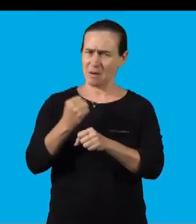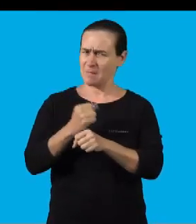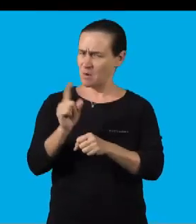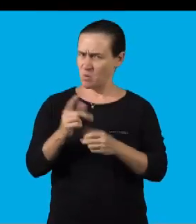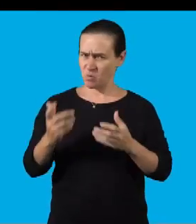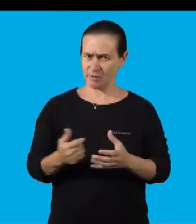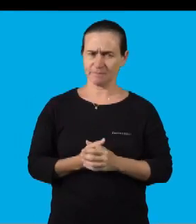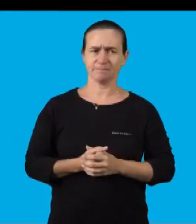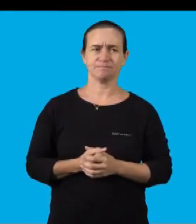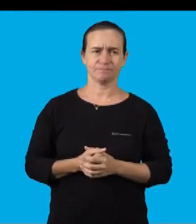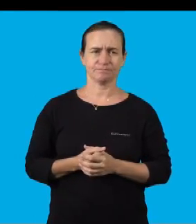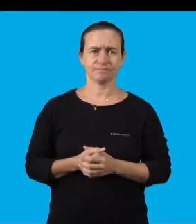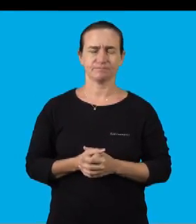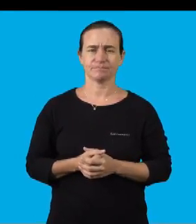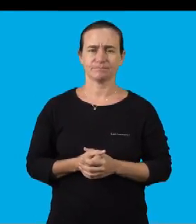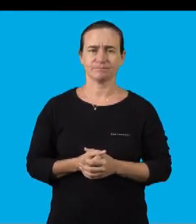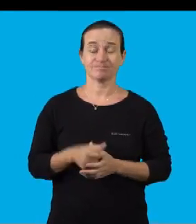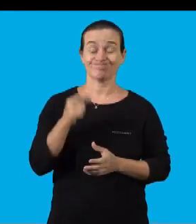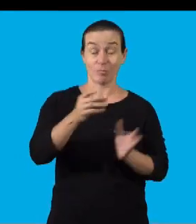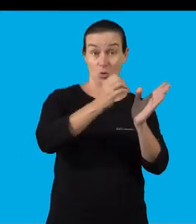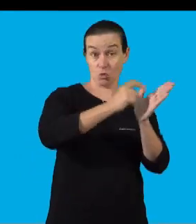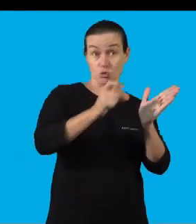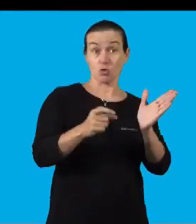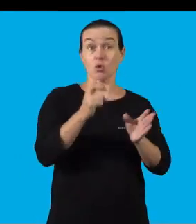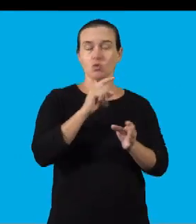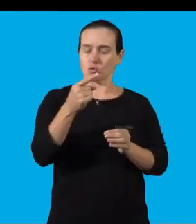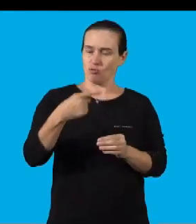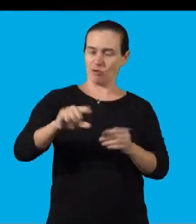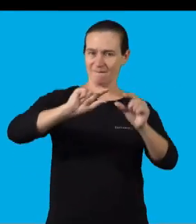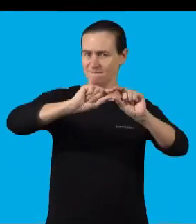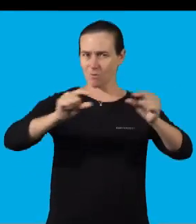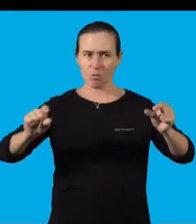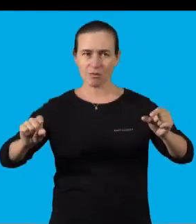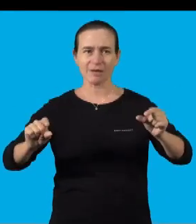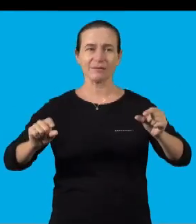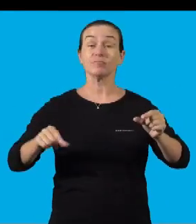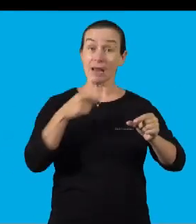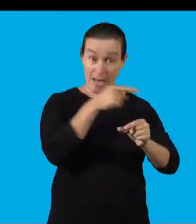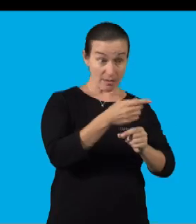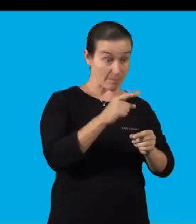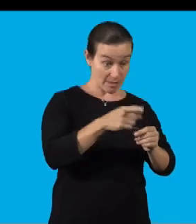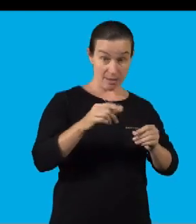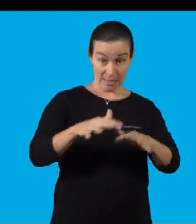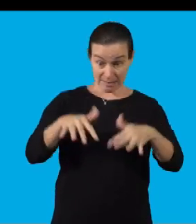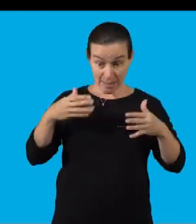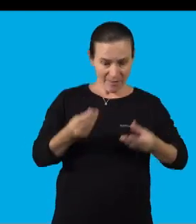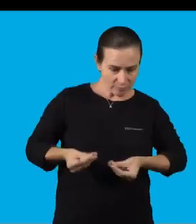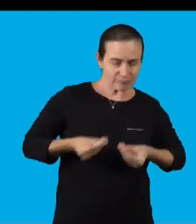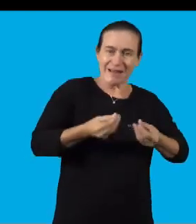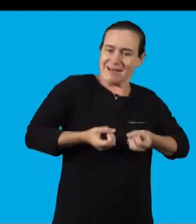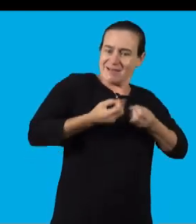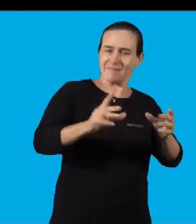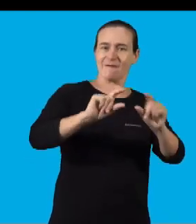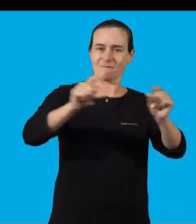or misconceptions when it comes to this concept. So the learners do not use the correct formulas even though the